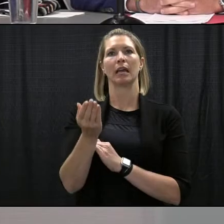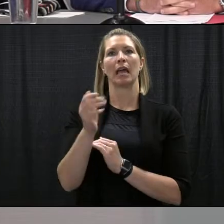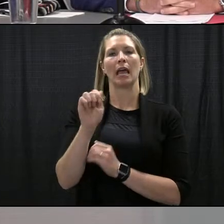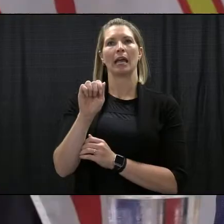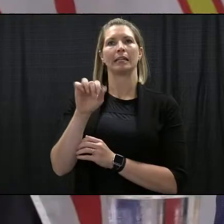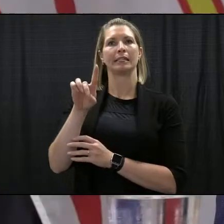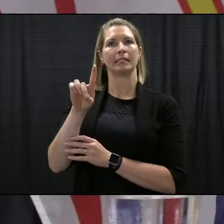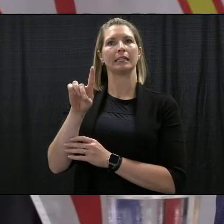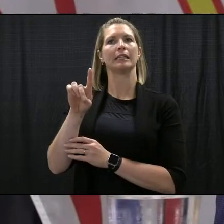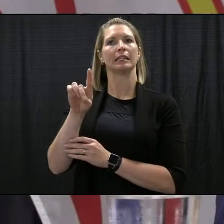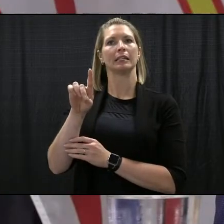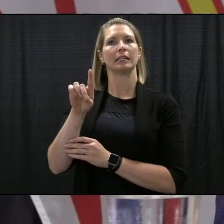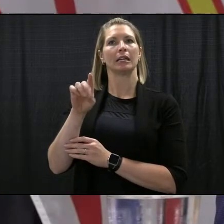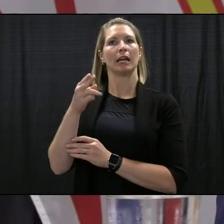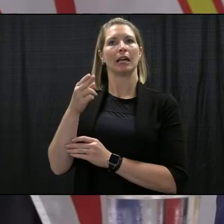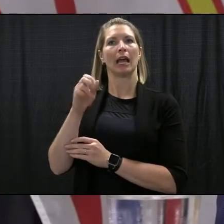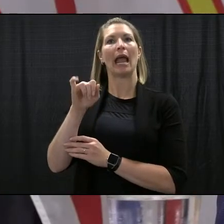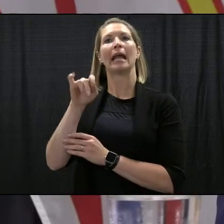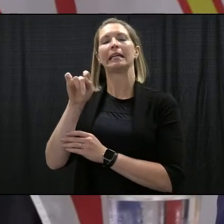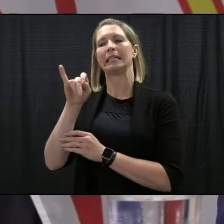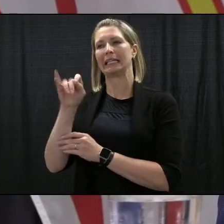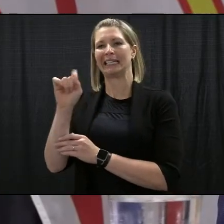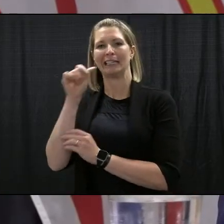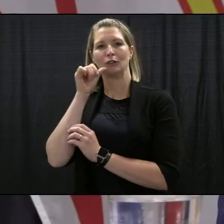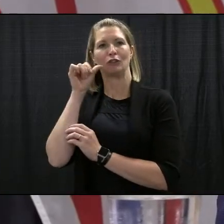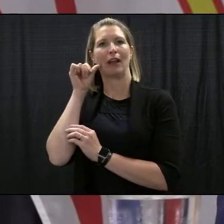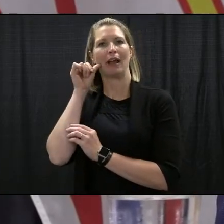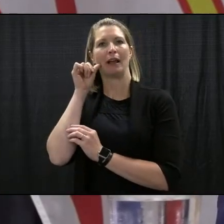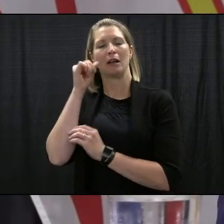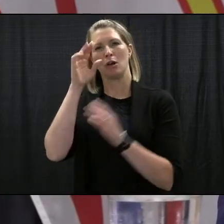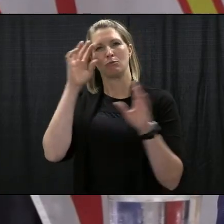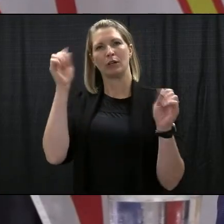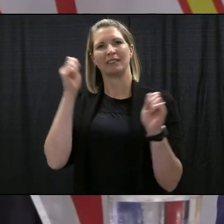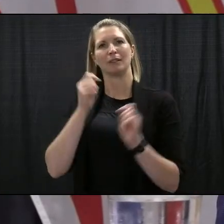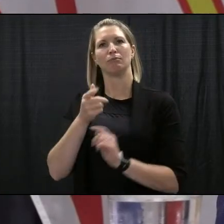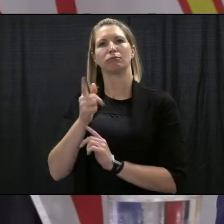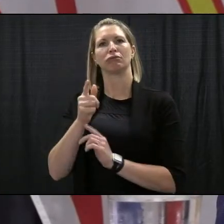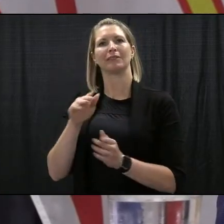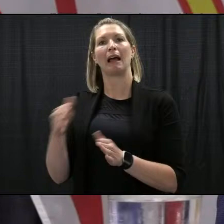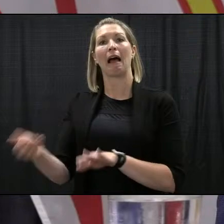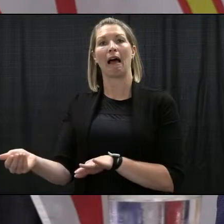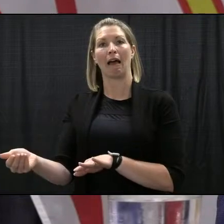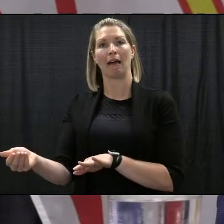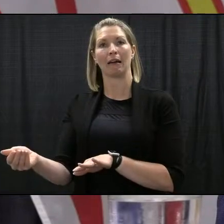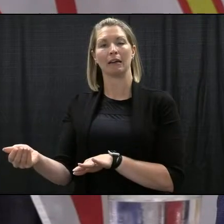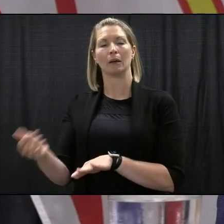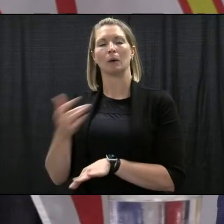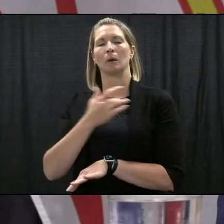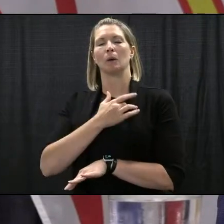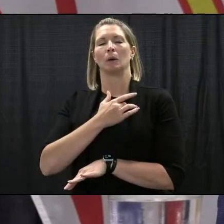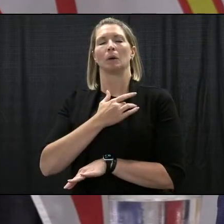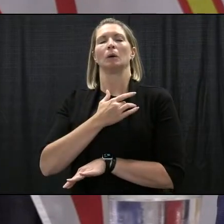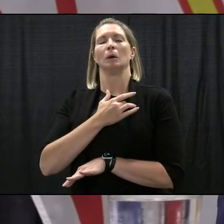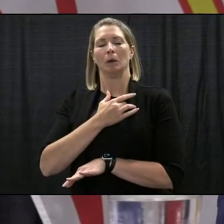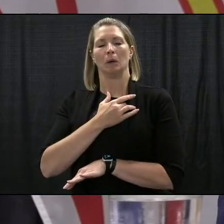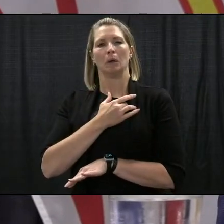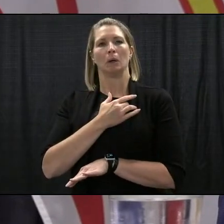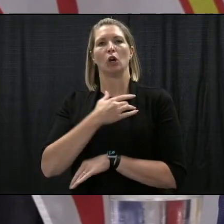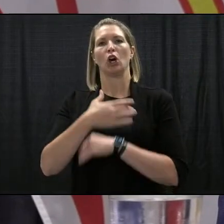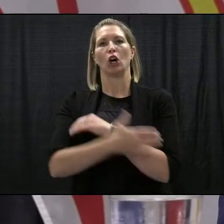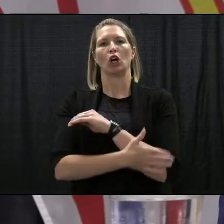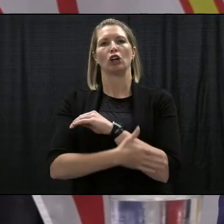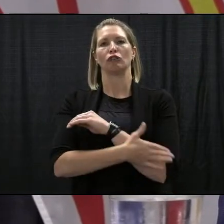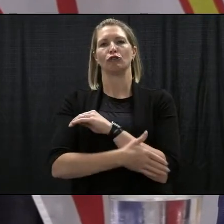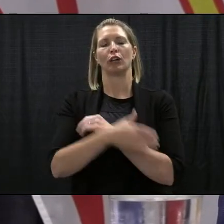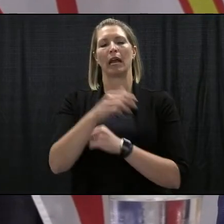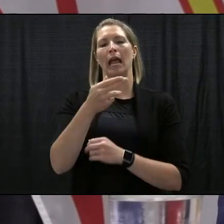pleasure of meeting the president in 2017, and his passion and compassion for the people of Haiti was